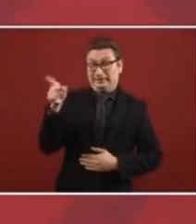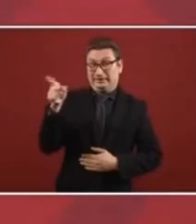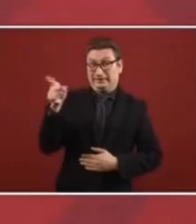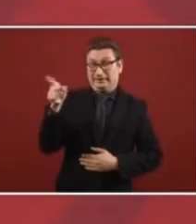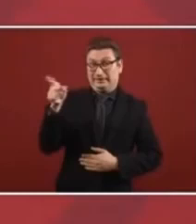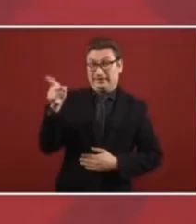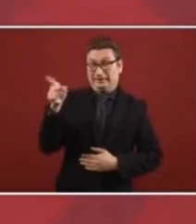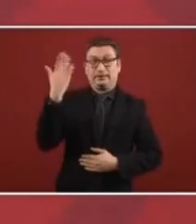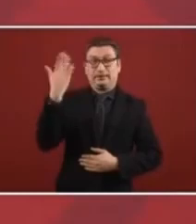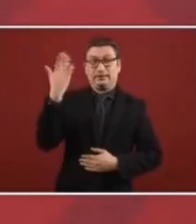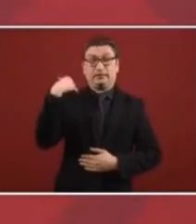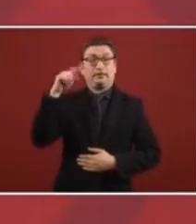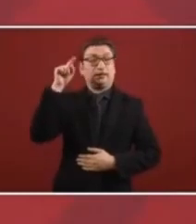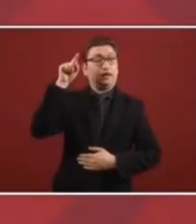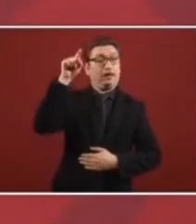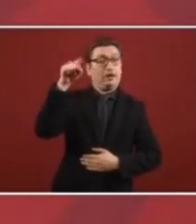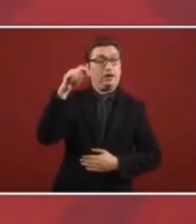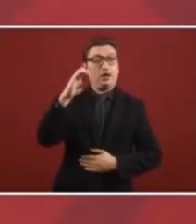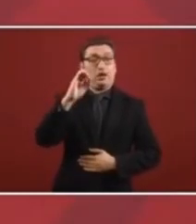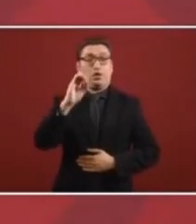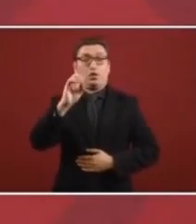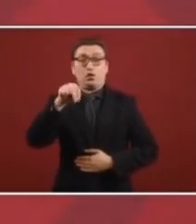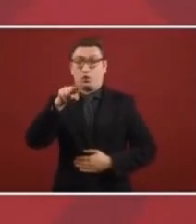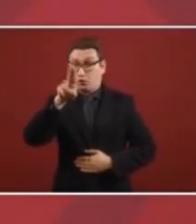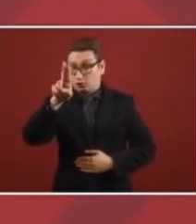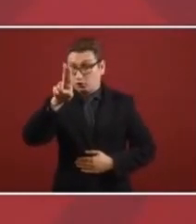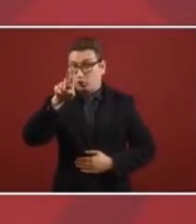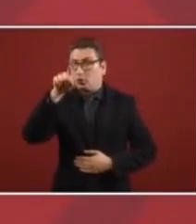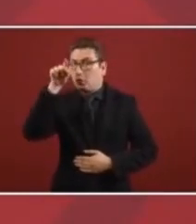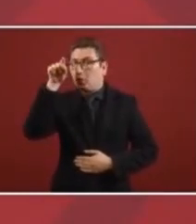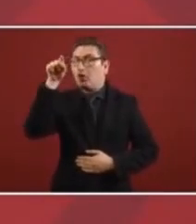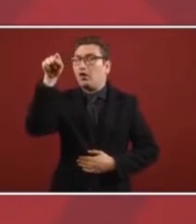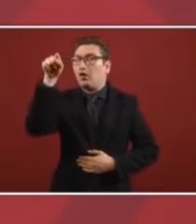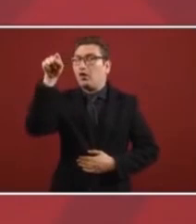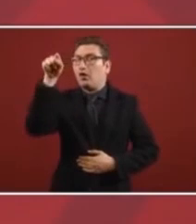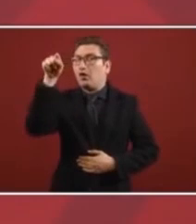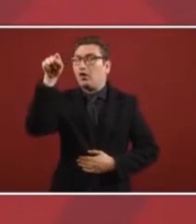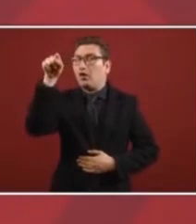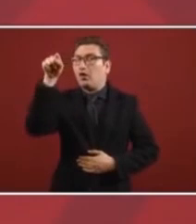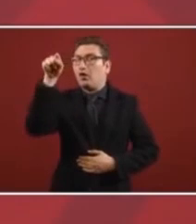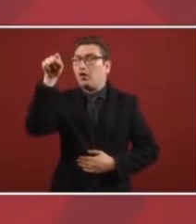At the ONU, habló de respeto mutuo.